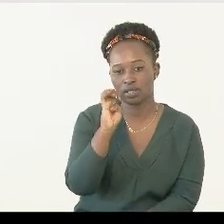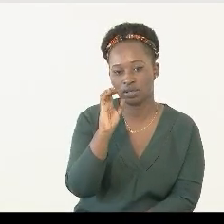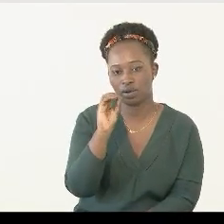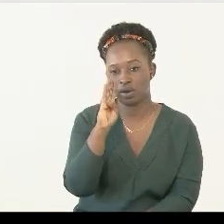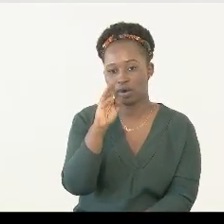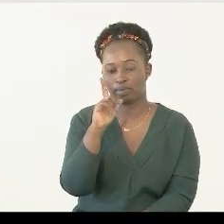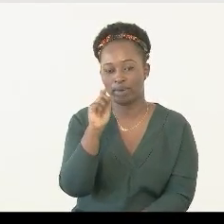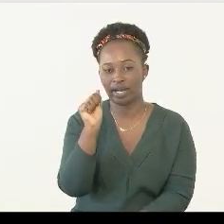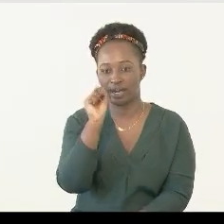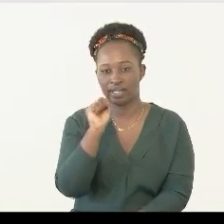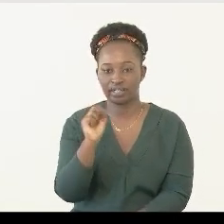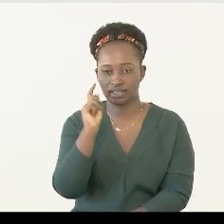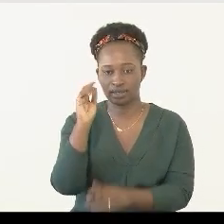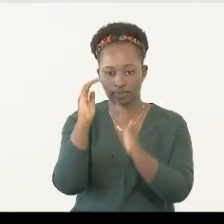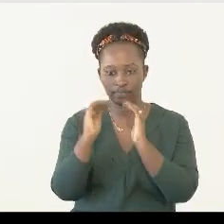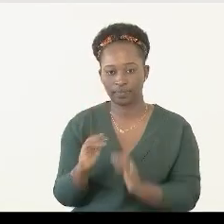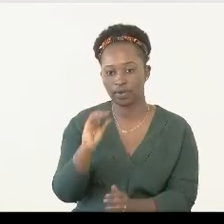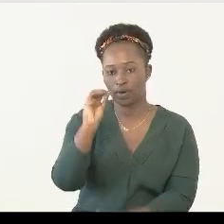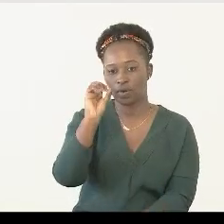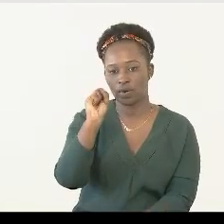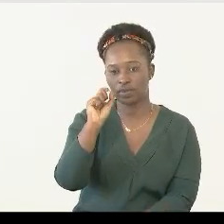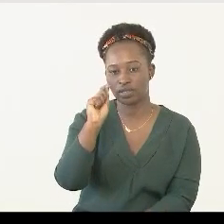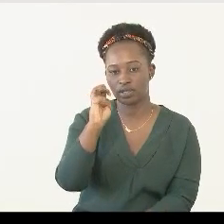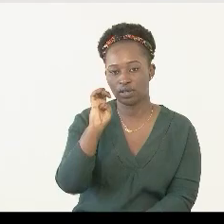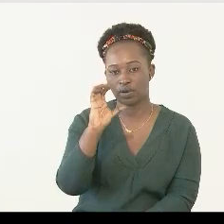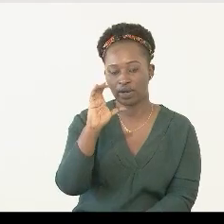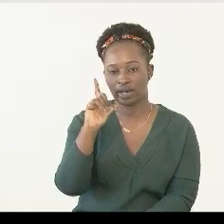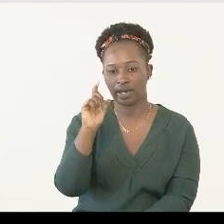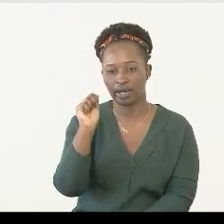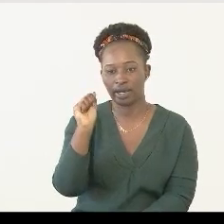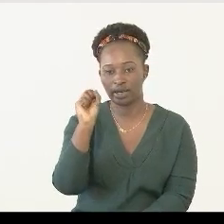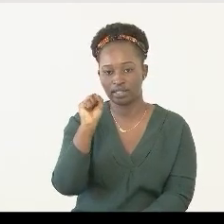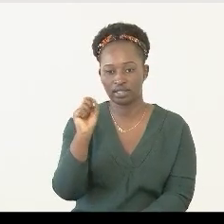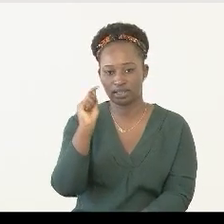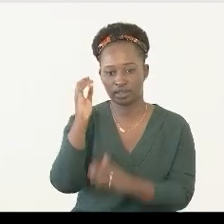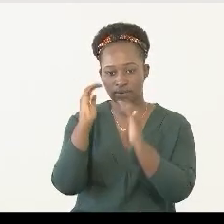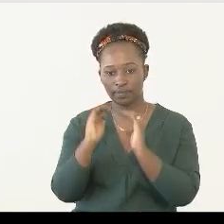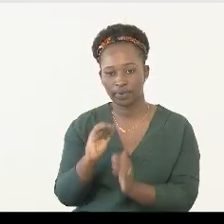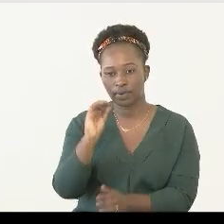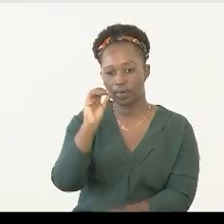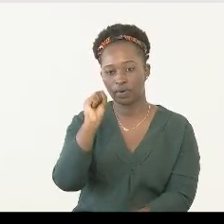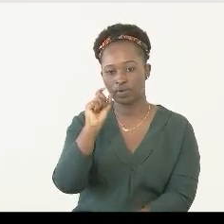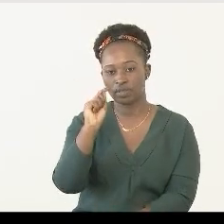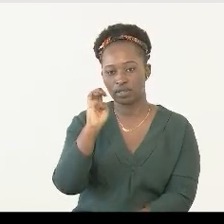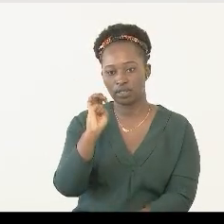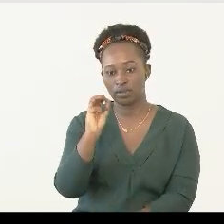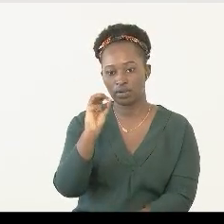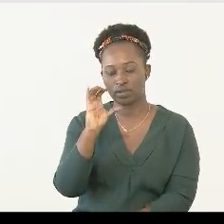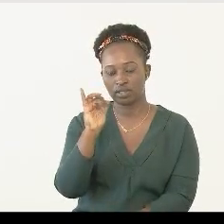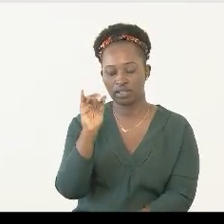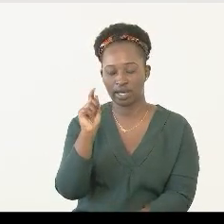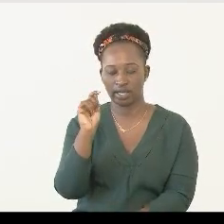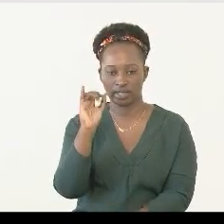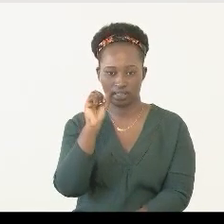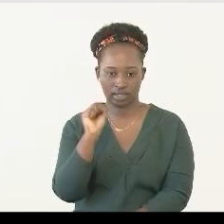have what we call osteocytes. These are very important in bone deposition and resorption.